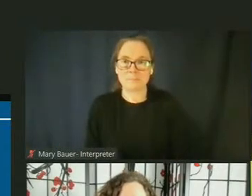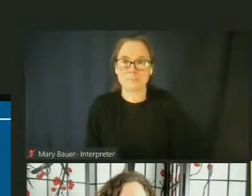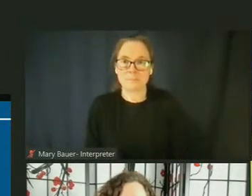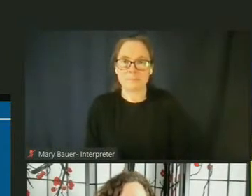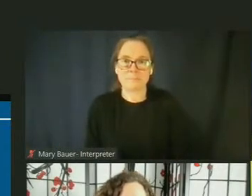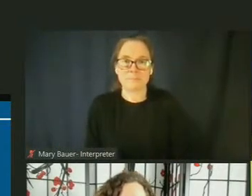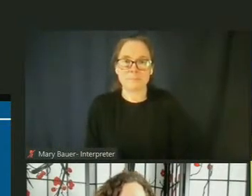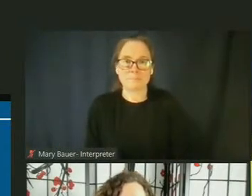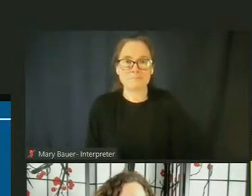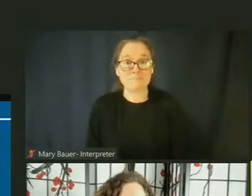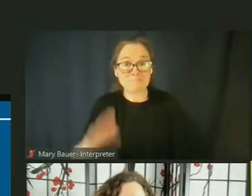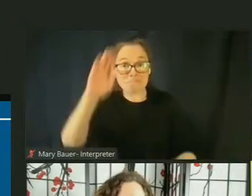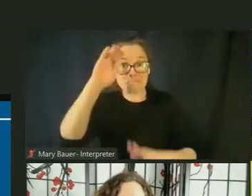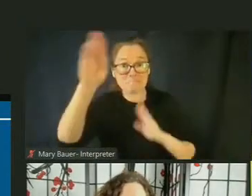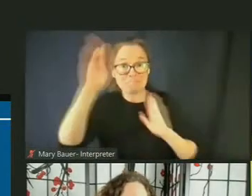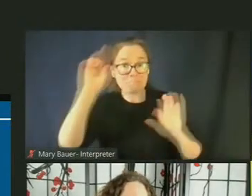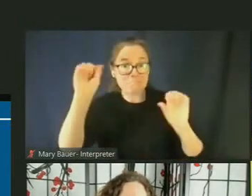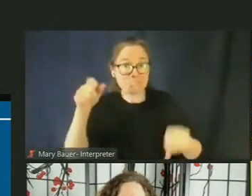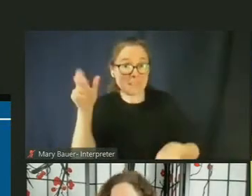Hey everybody, can you hear me okay?